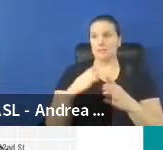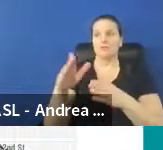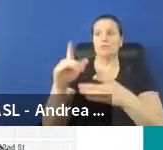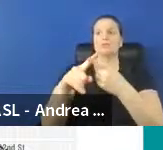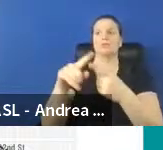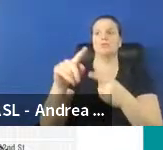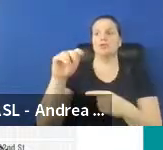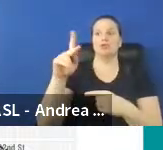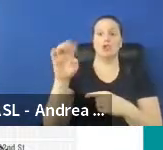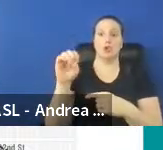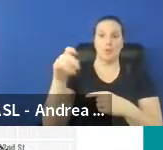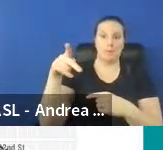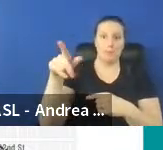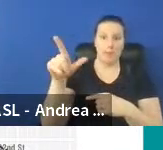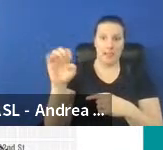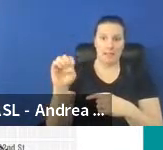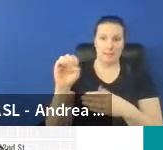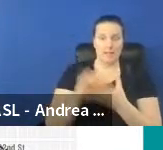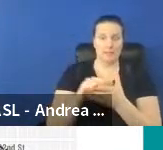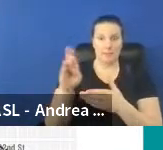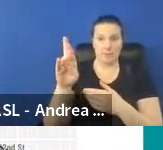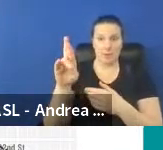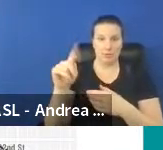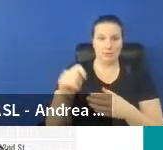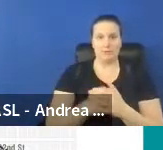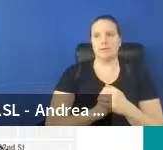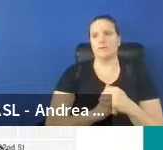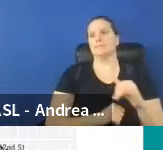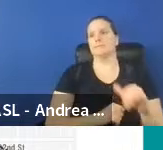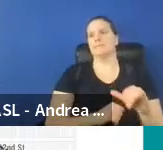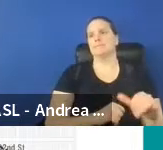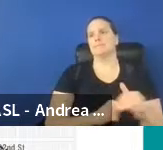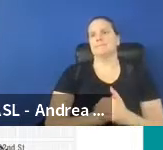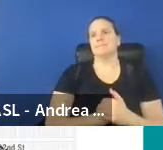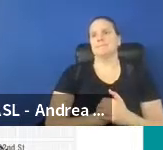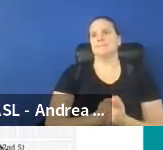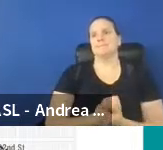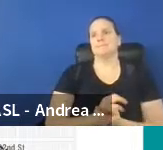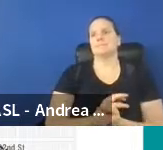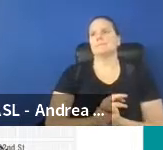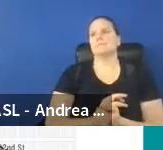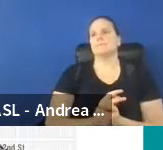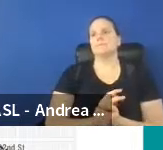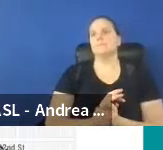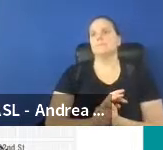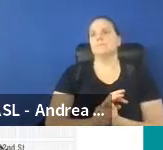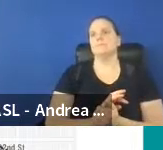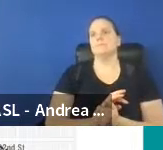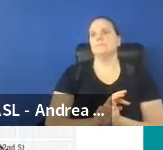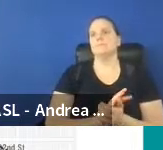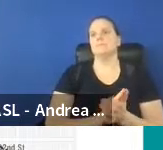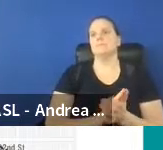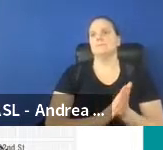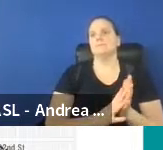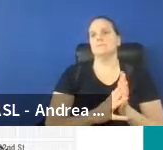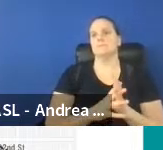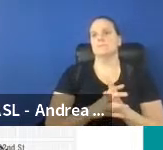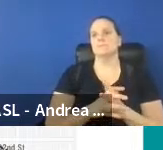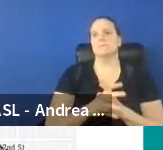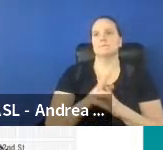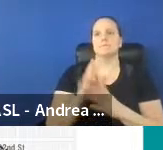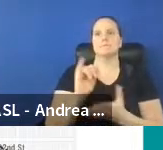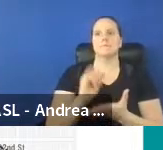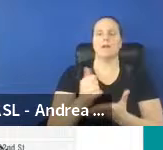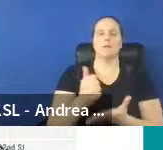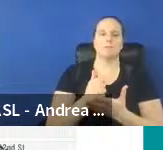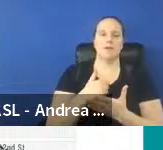Place, it's BRT instead. I see. Okay, that's helpful. I